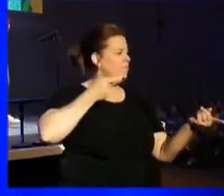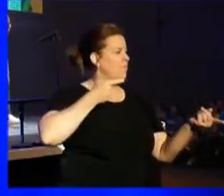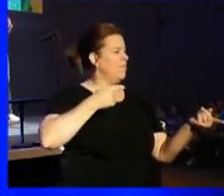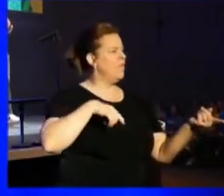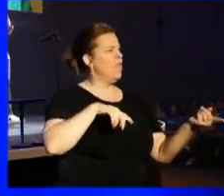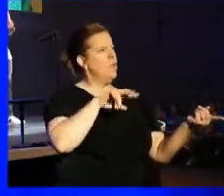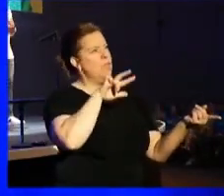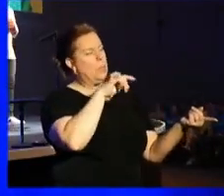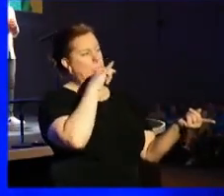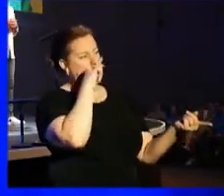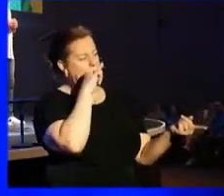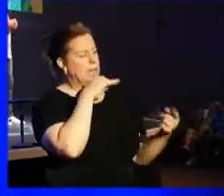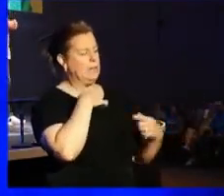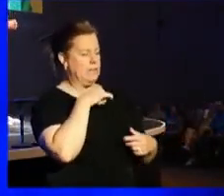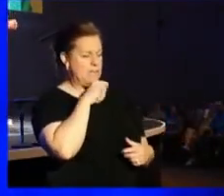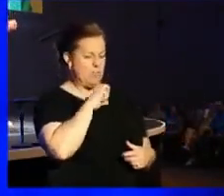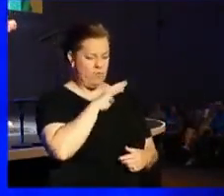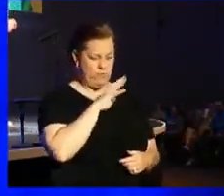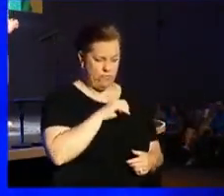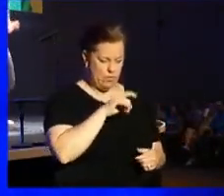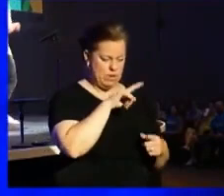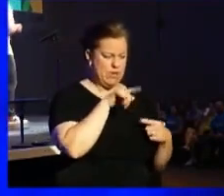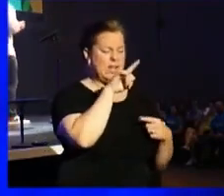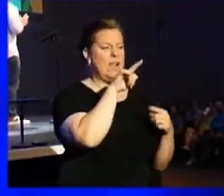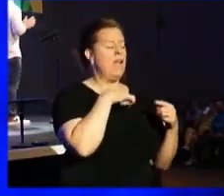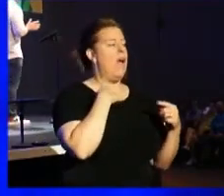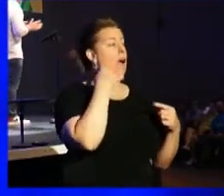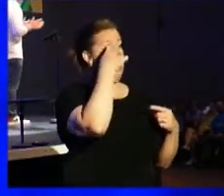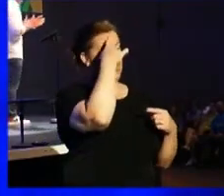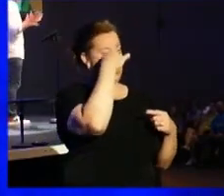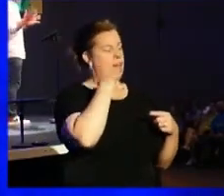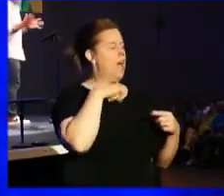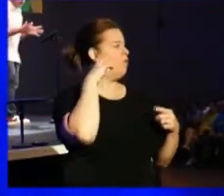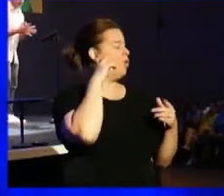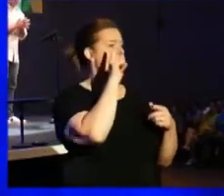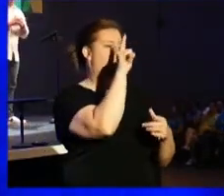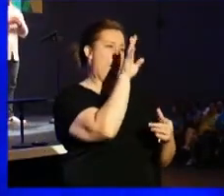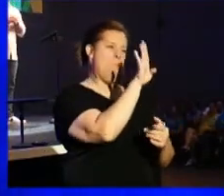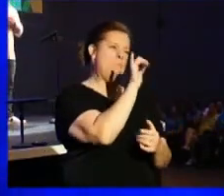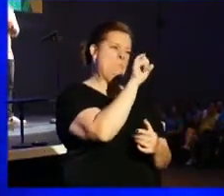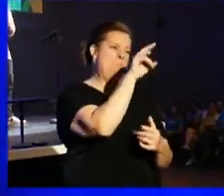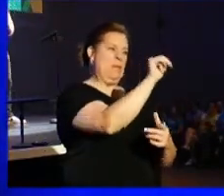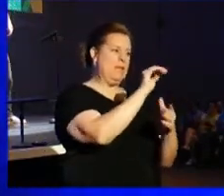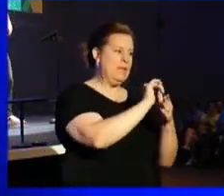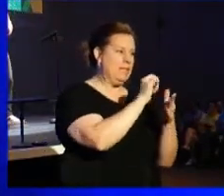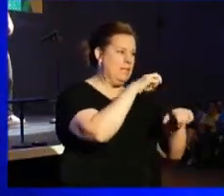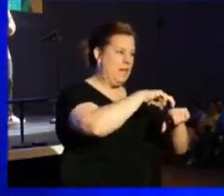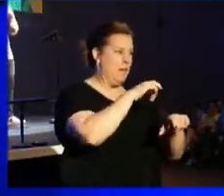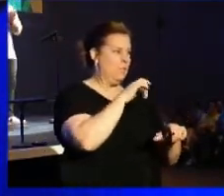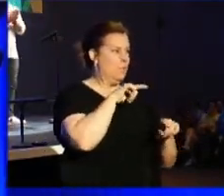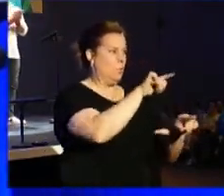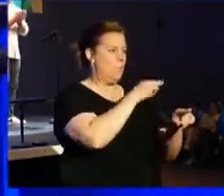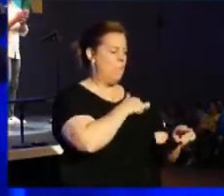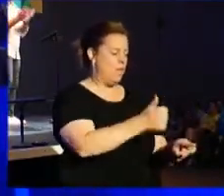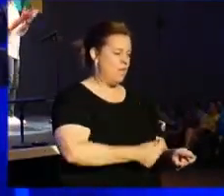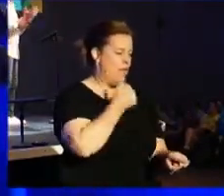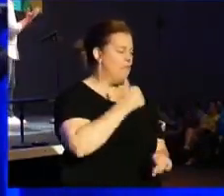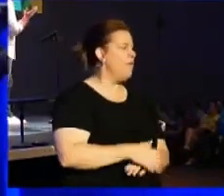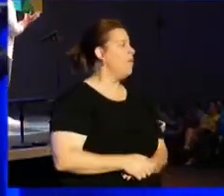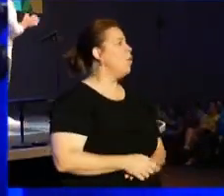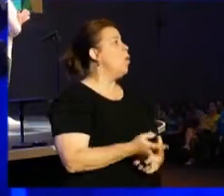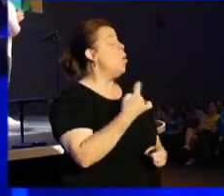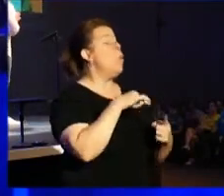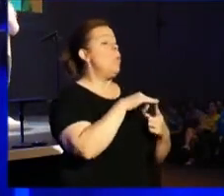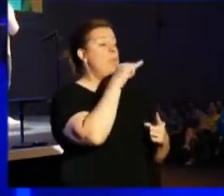three kids, I'm 40 years old, carry the one. I think I've heard that song a billion times in my life. Because when our kids